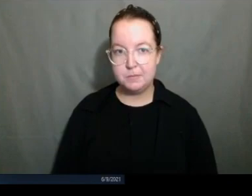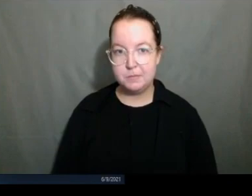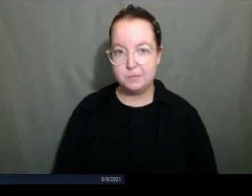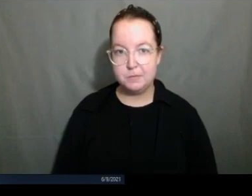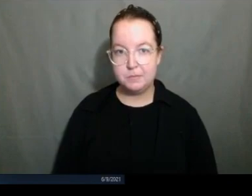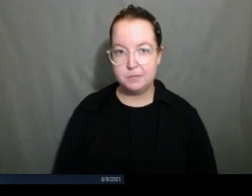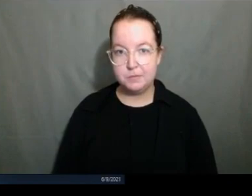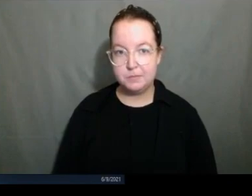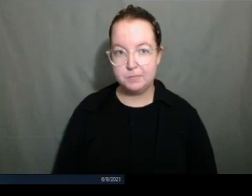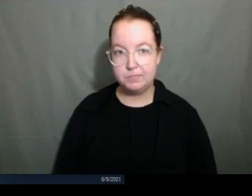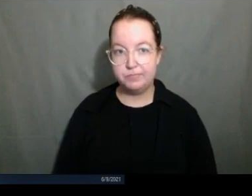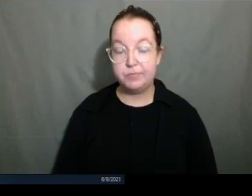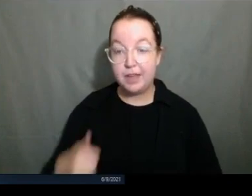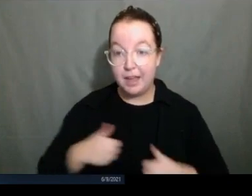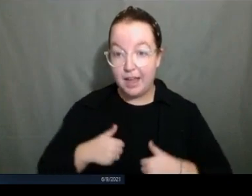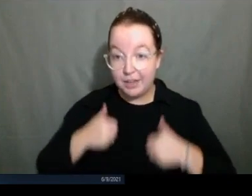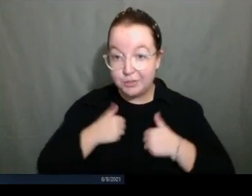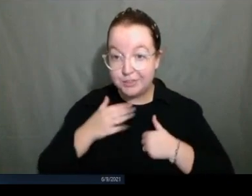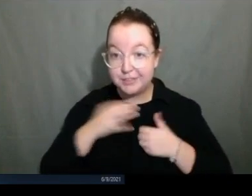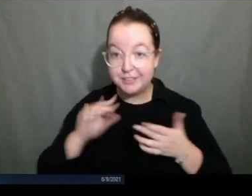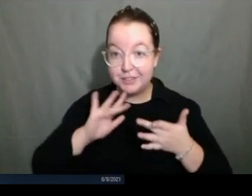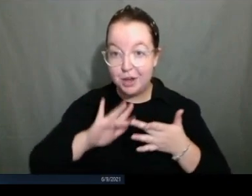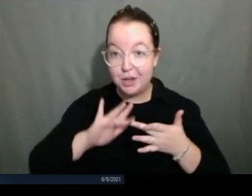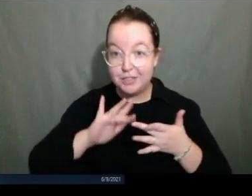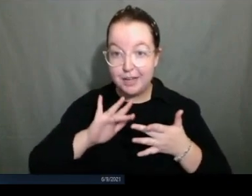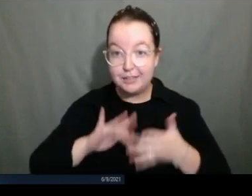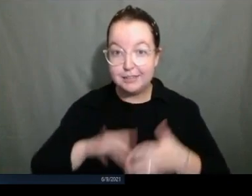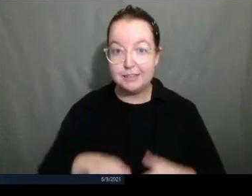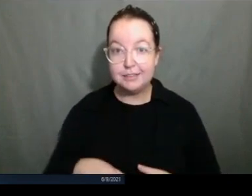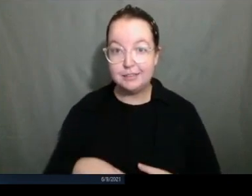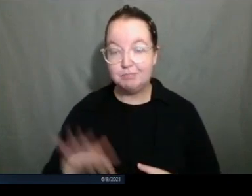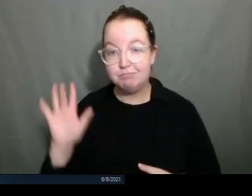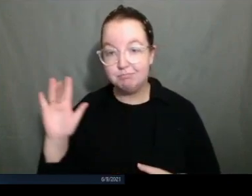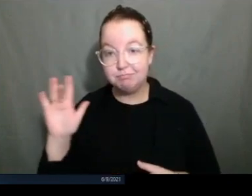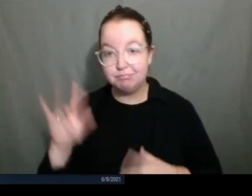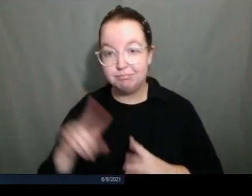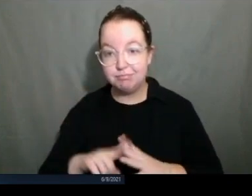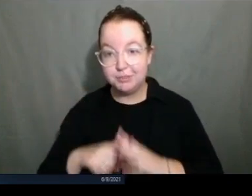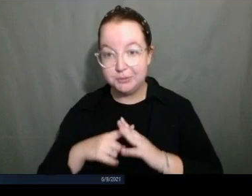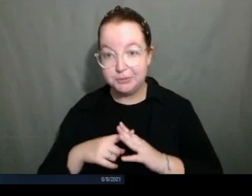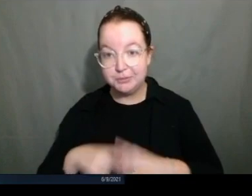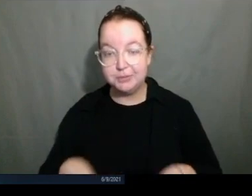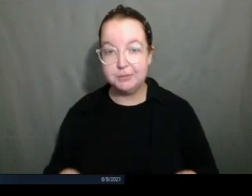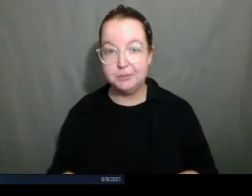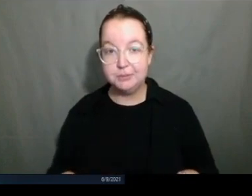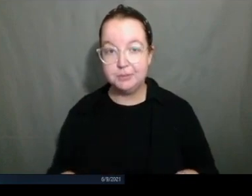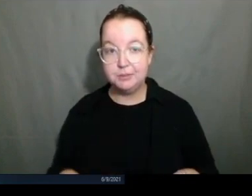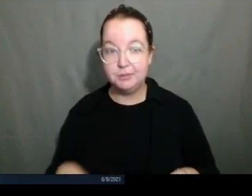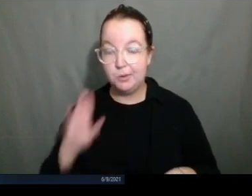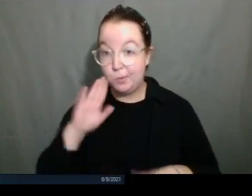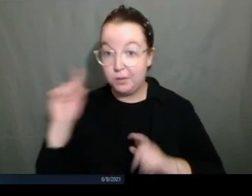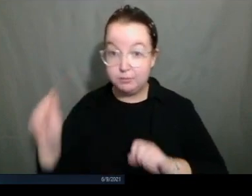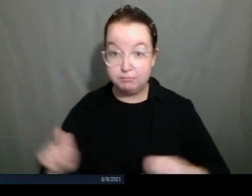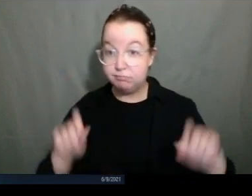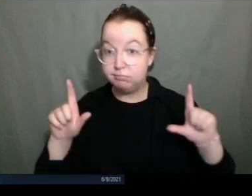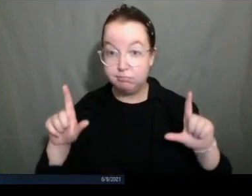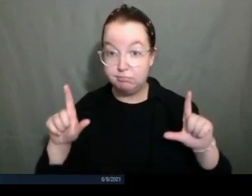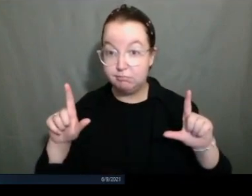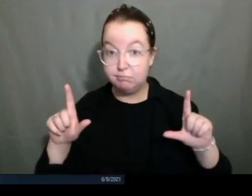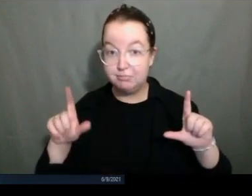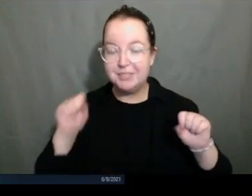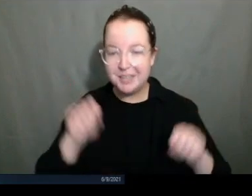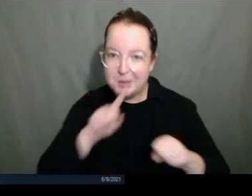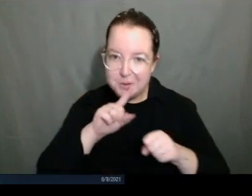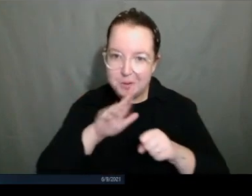want to start here with address and contact info, I would just click Start, and it will bring me into this page where I can confirm